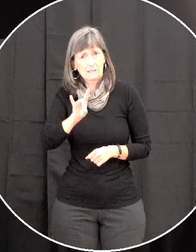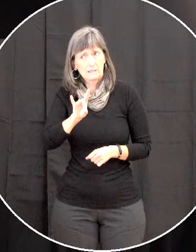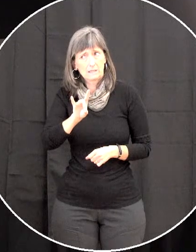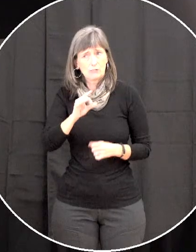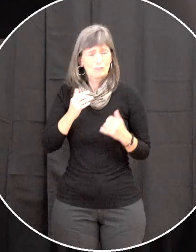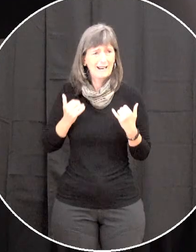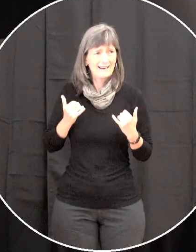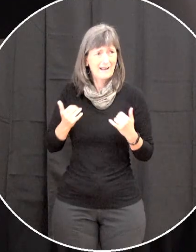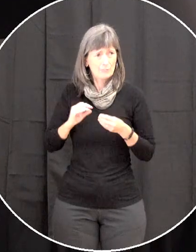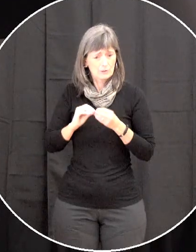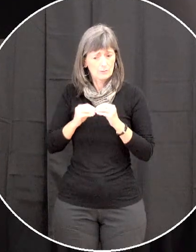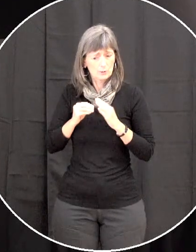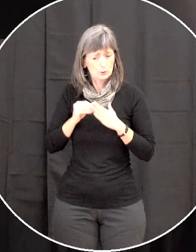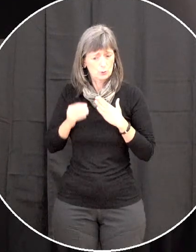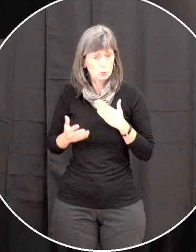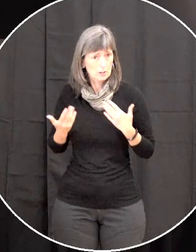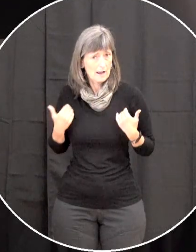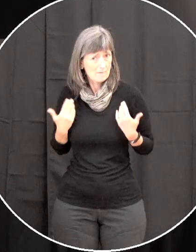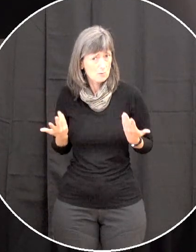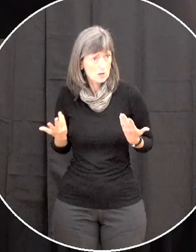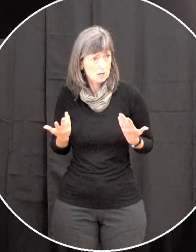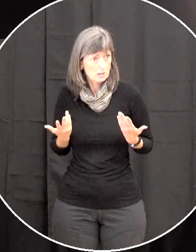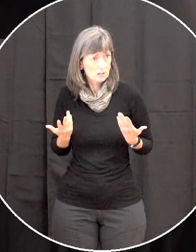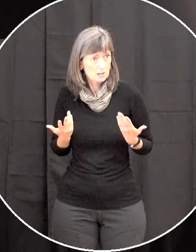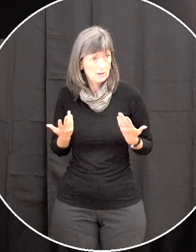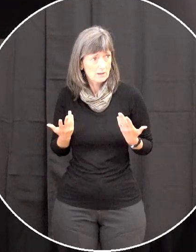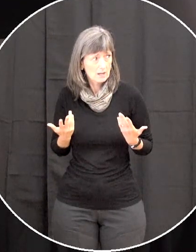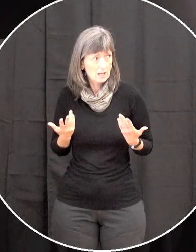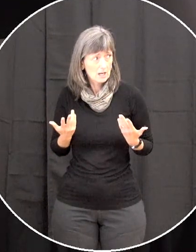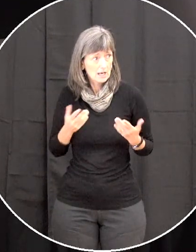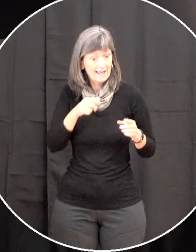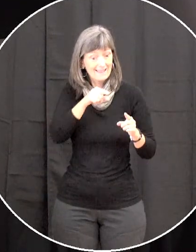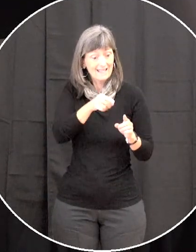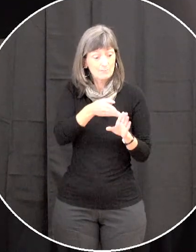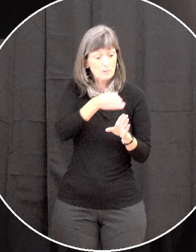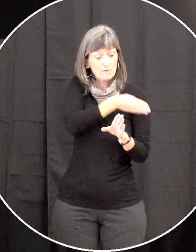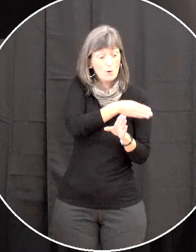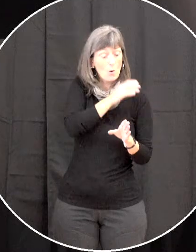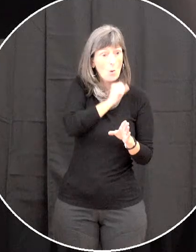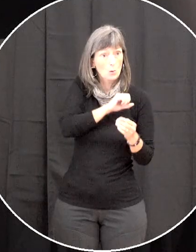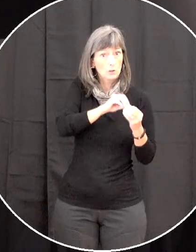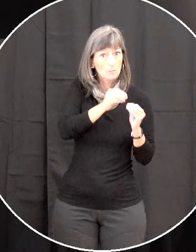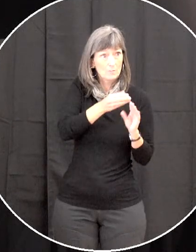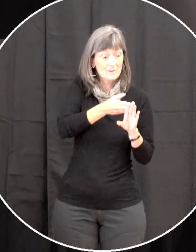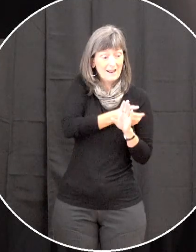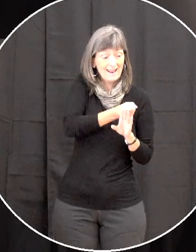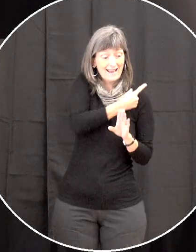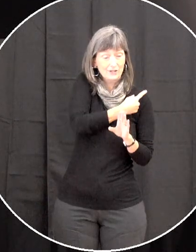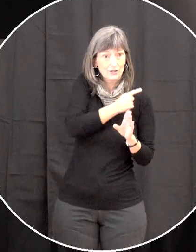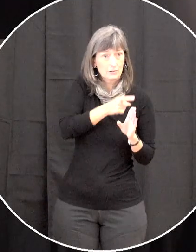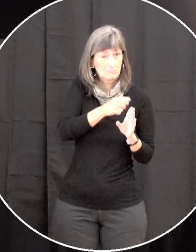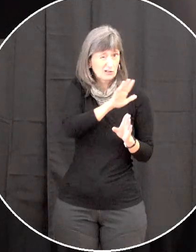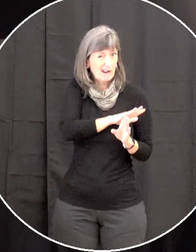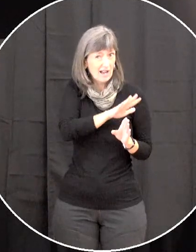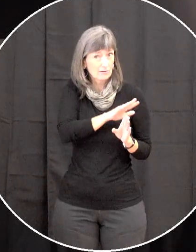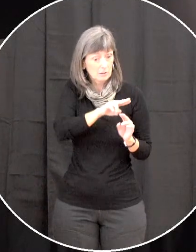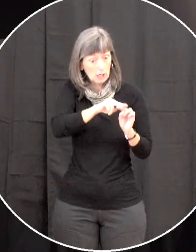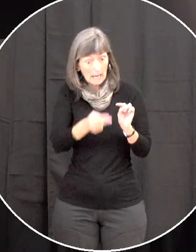year, and how much of a drop does that represent from the year prior to that? Ballpark